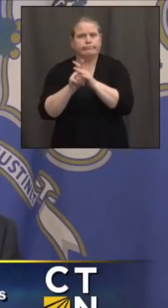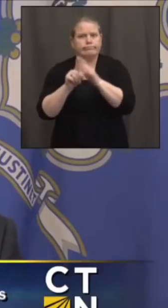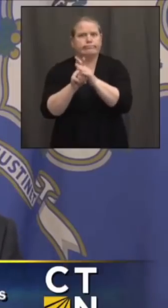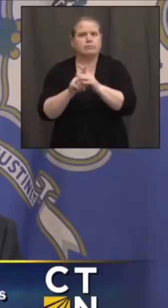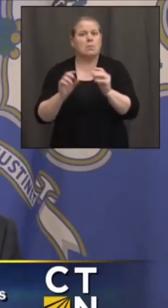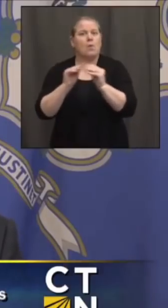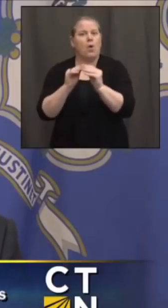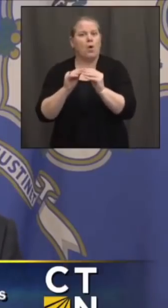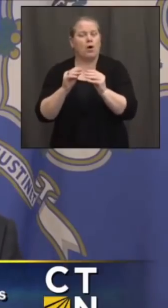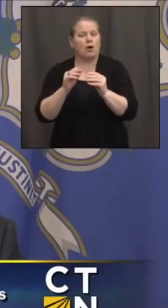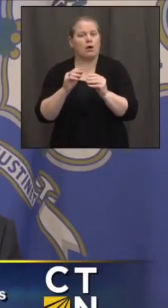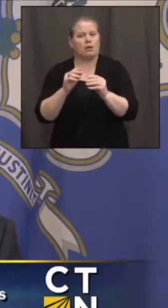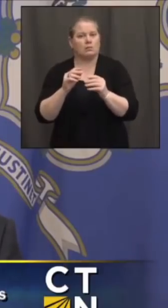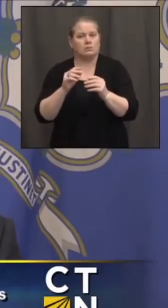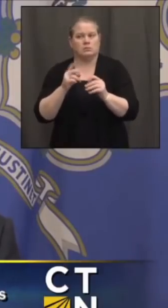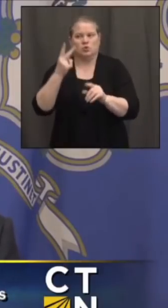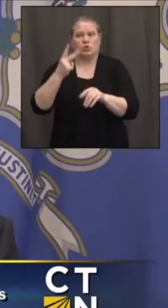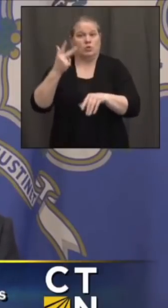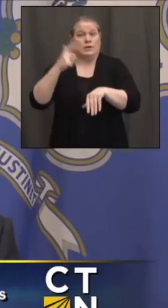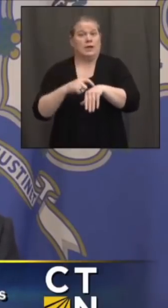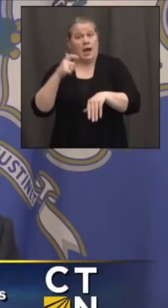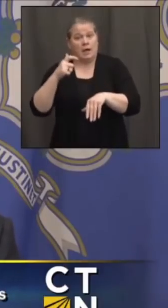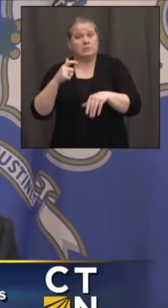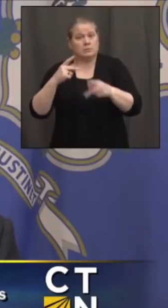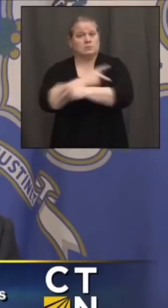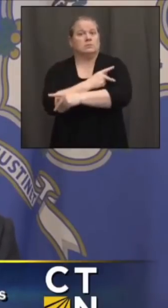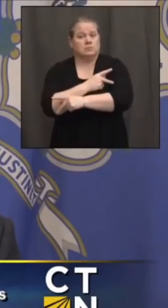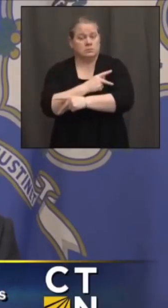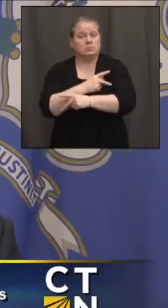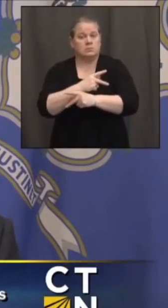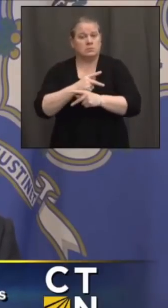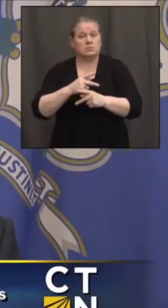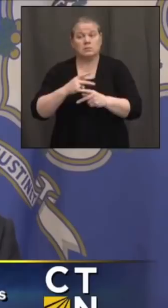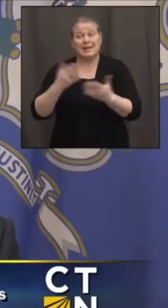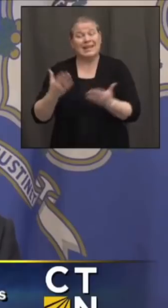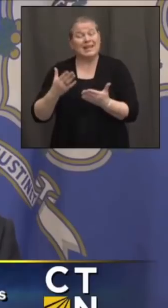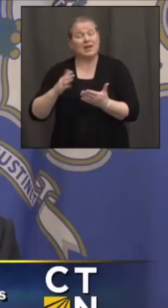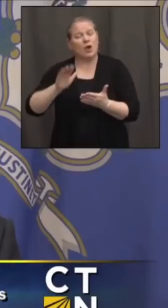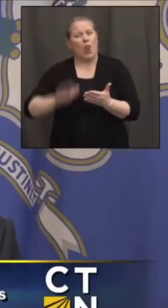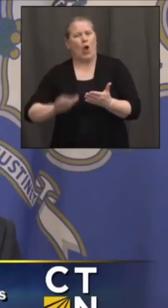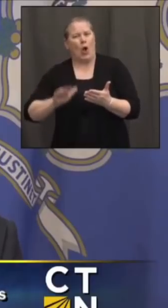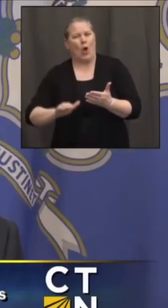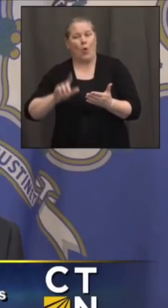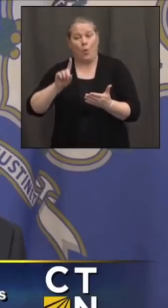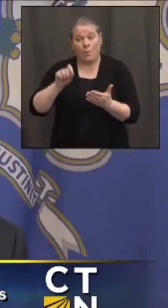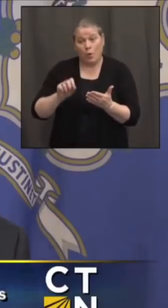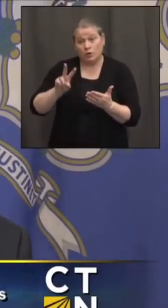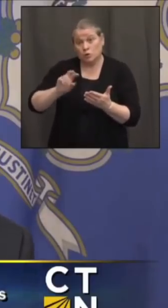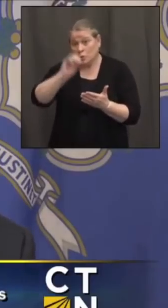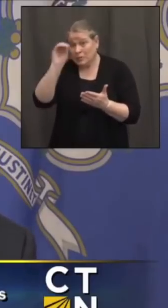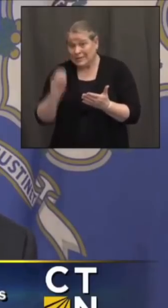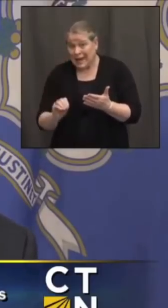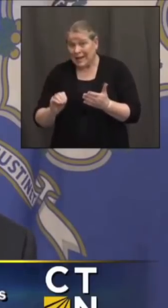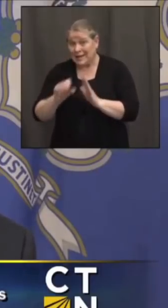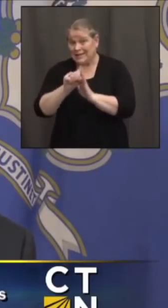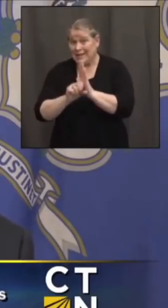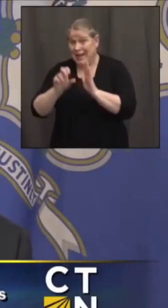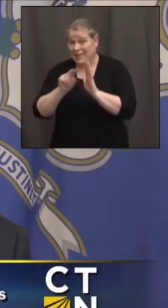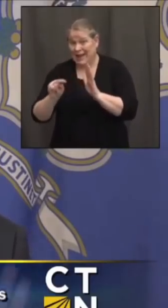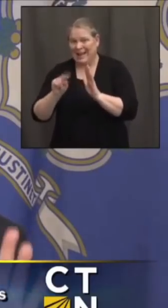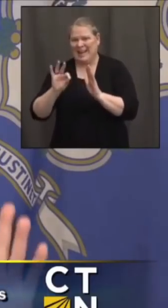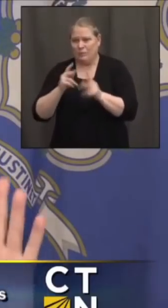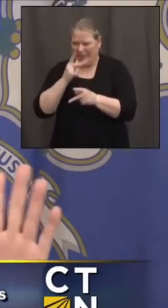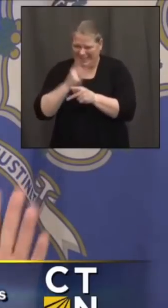constancy. If we're at a very low rate at like 0.1, 0.2% here maximum in the state of Connecticut, I think we